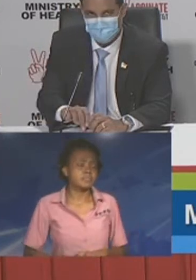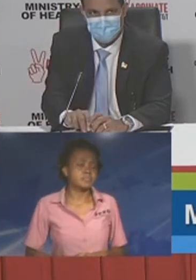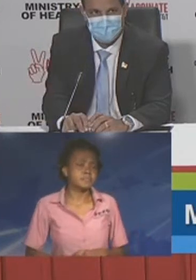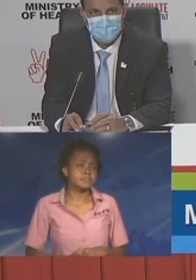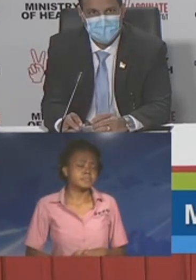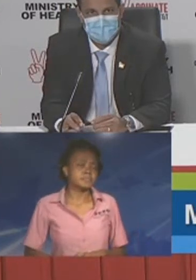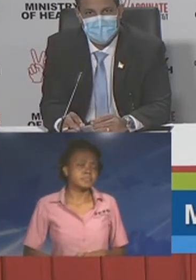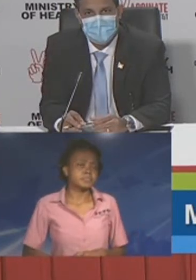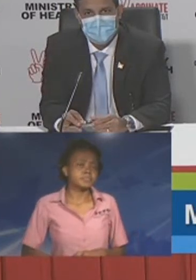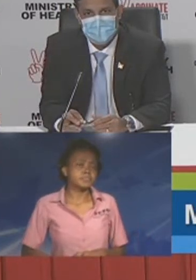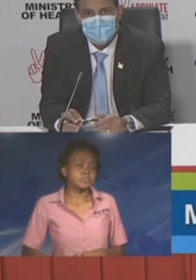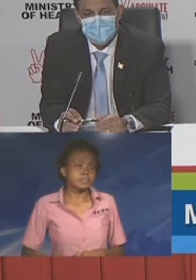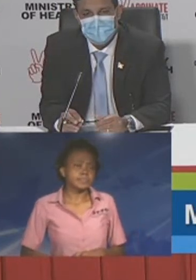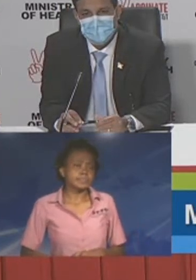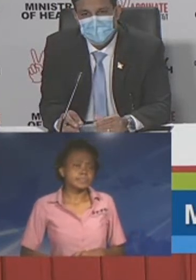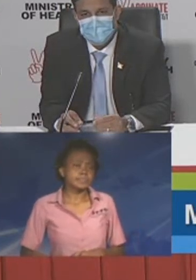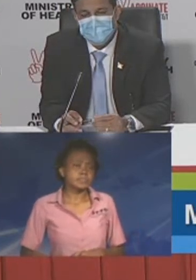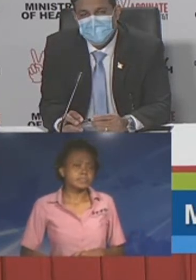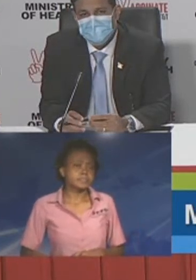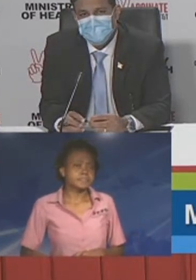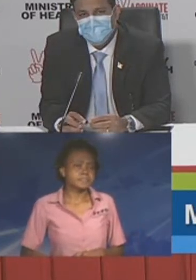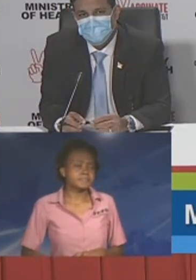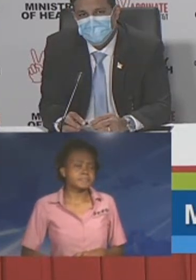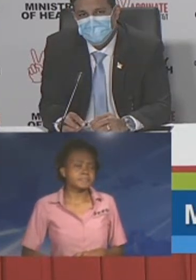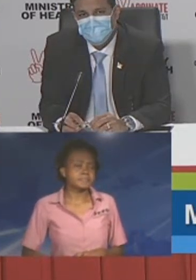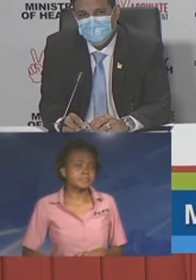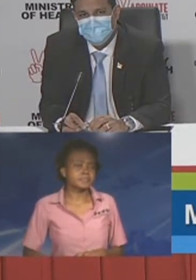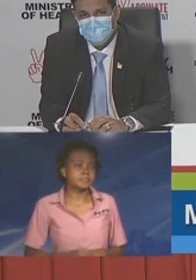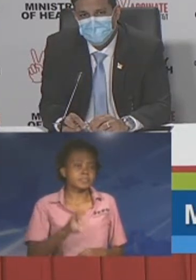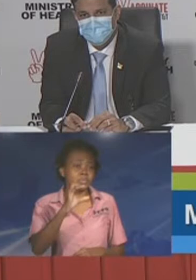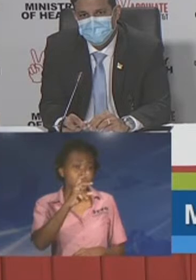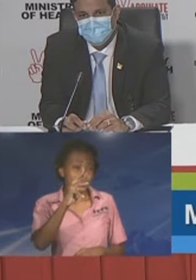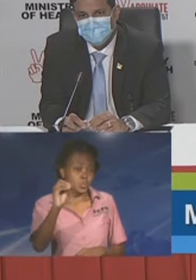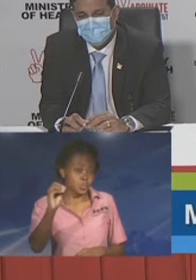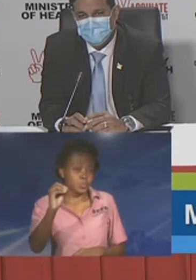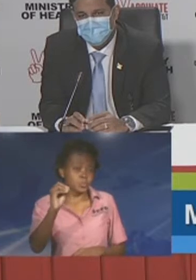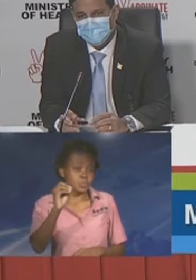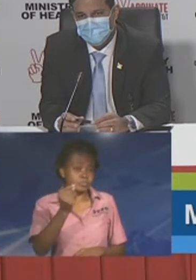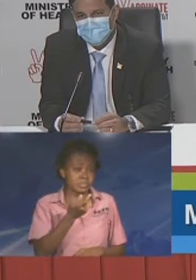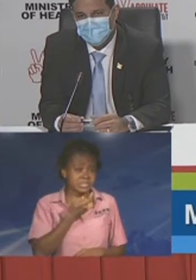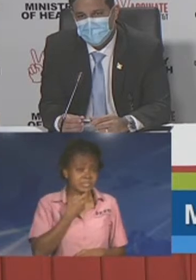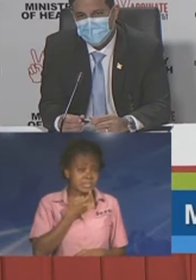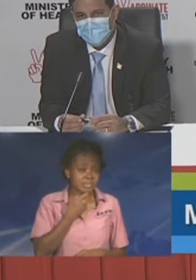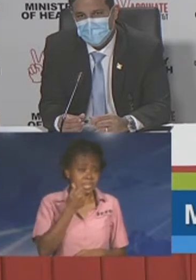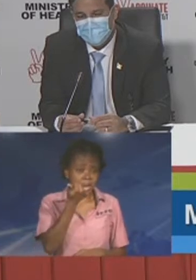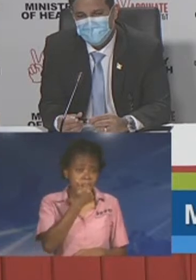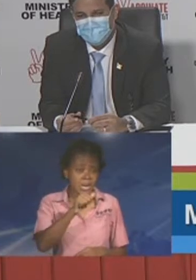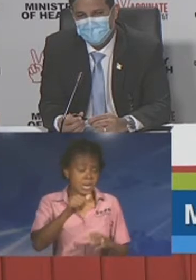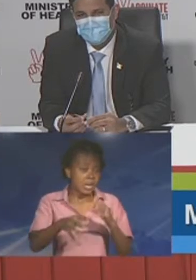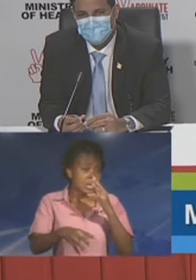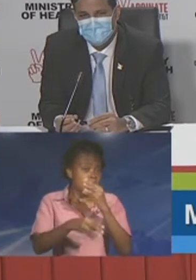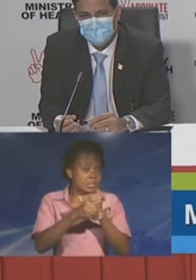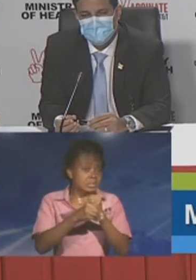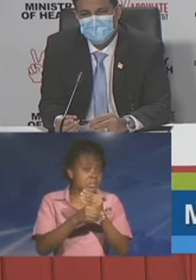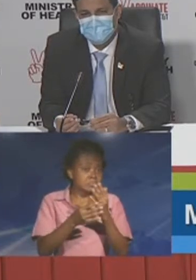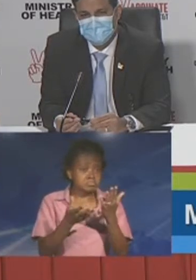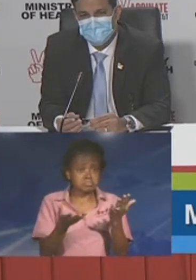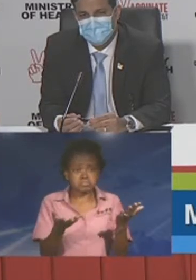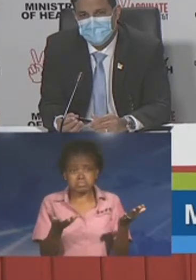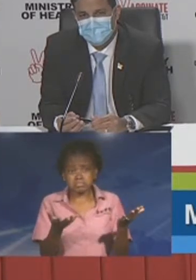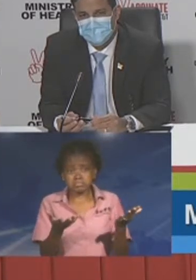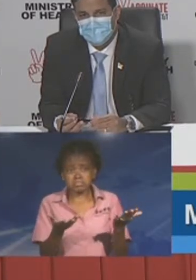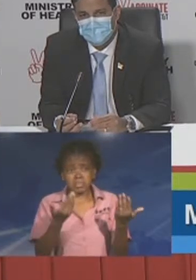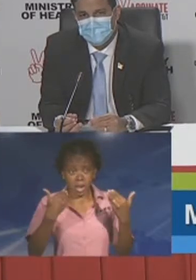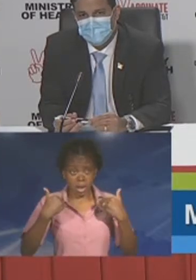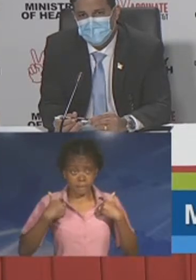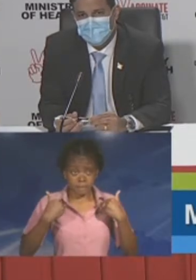Hi, yes, CMO, with a follow-up to what you just said, have you all gotten any reports of anything that raises a red flag or is cause